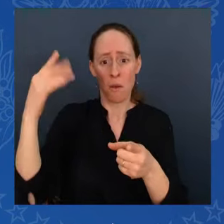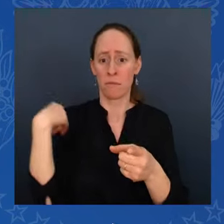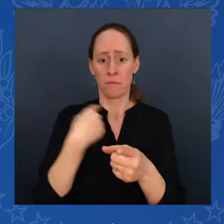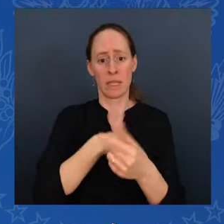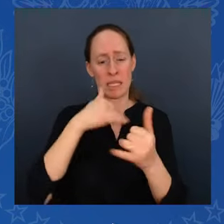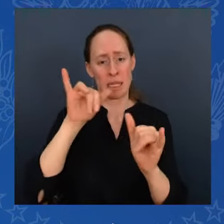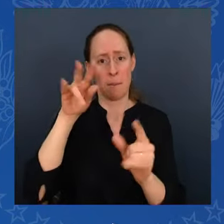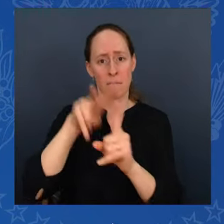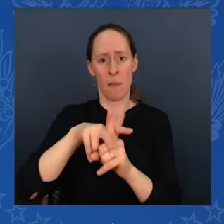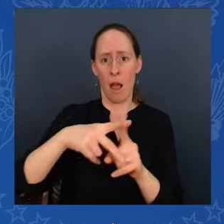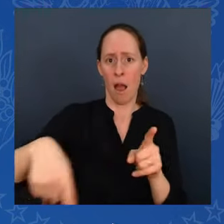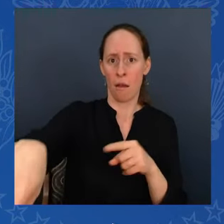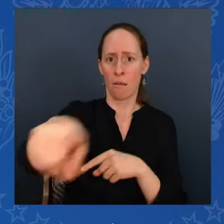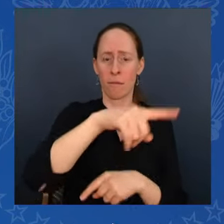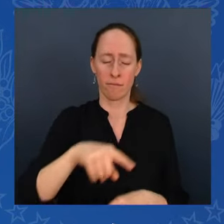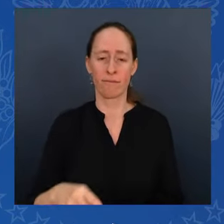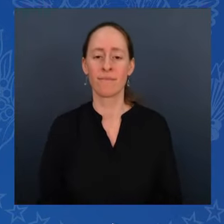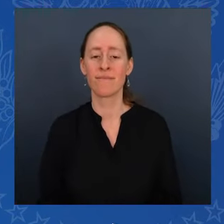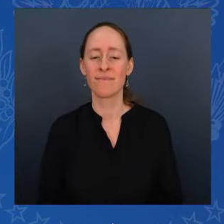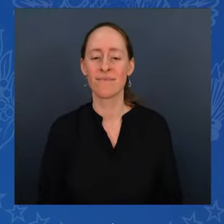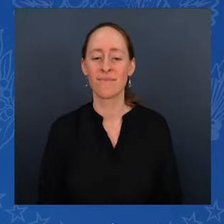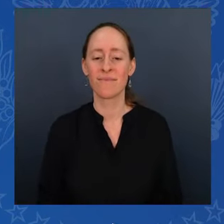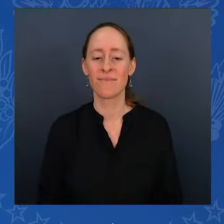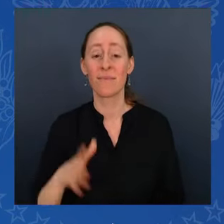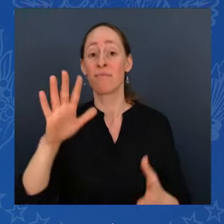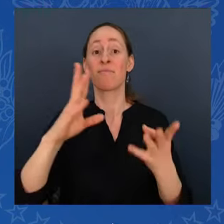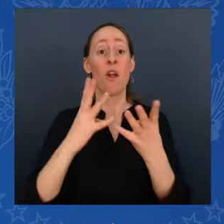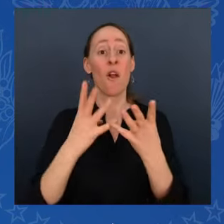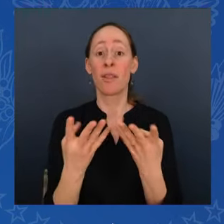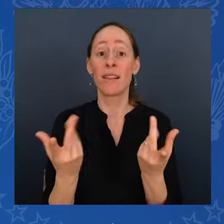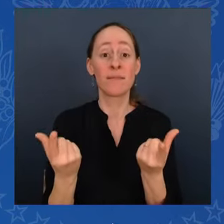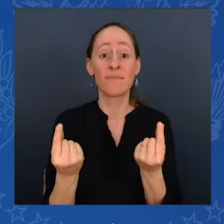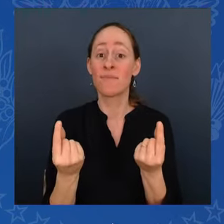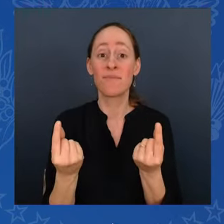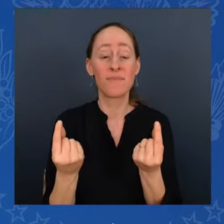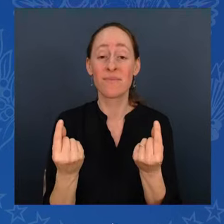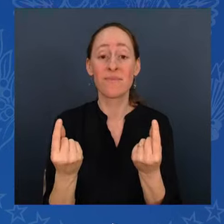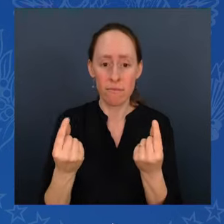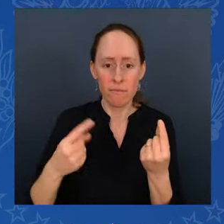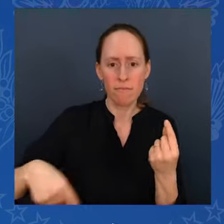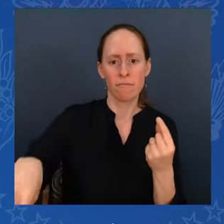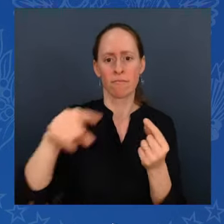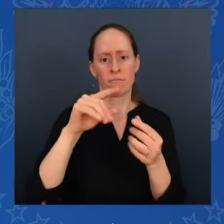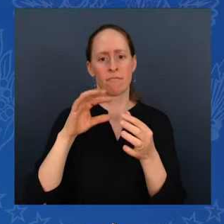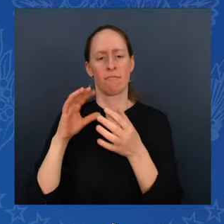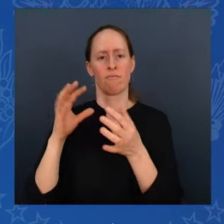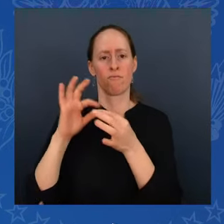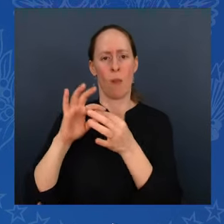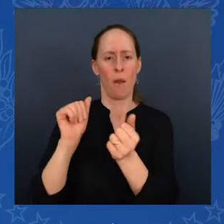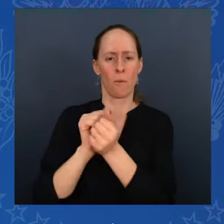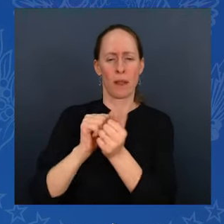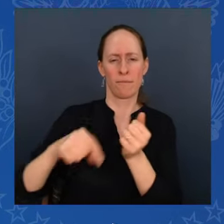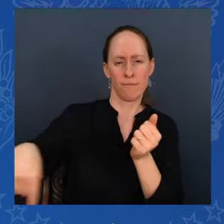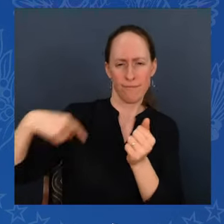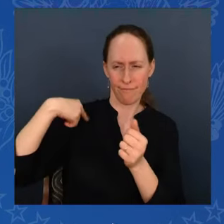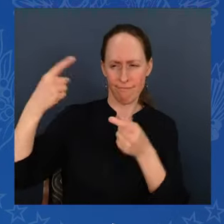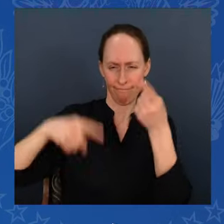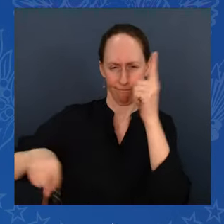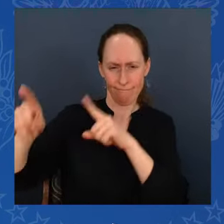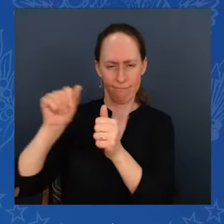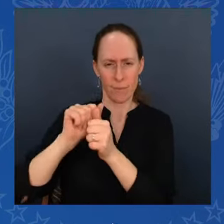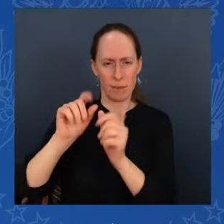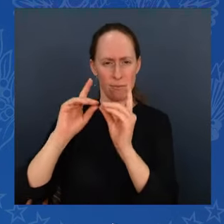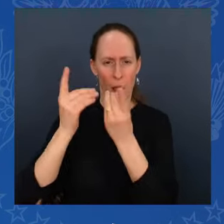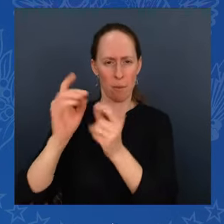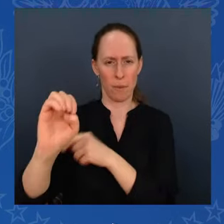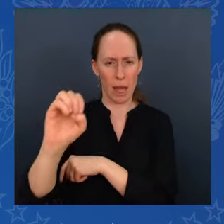plan to cancel debt for borrowers who the Department of Education determines were cheated by universities that left students